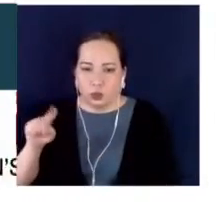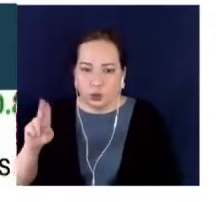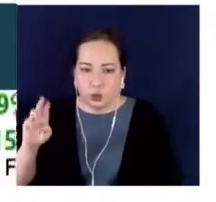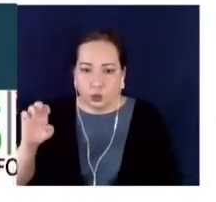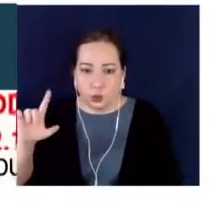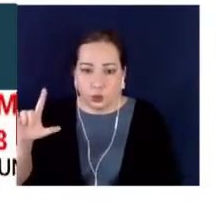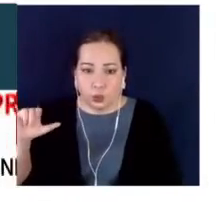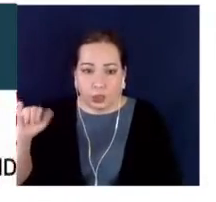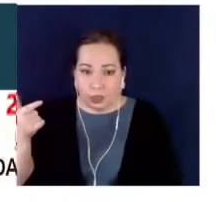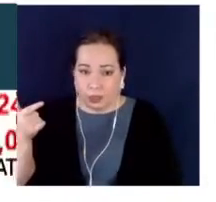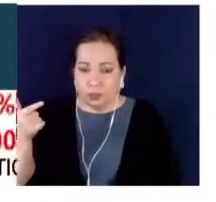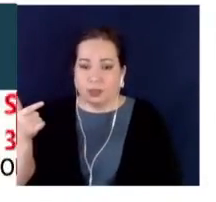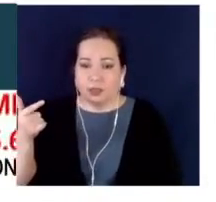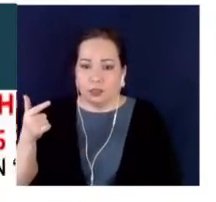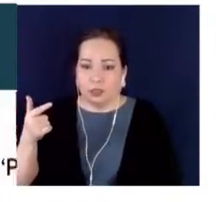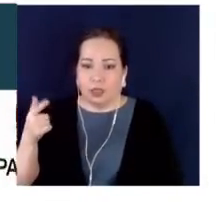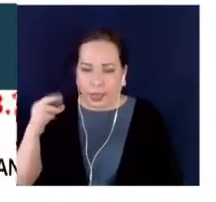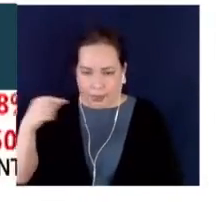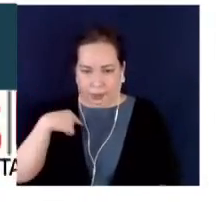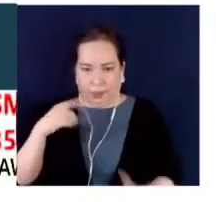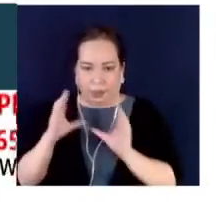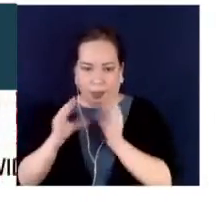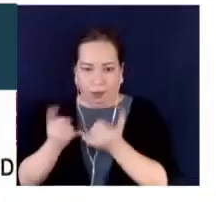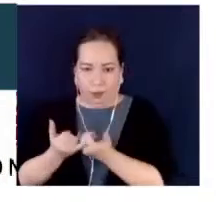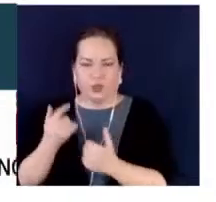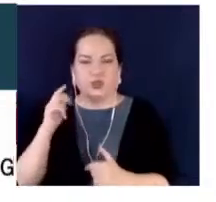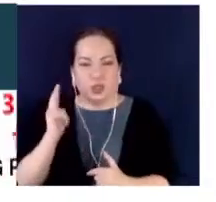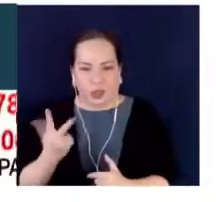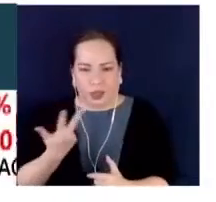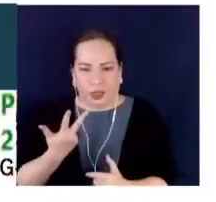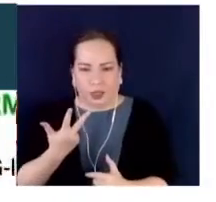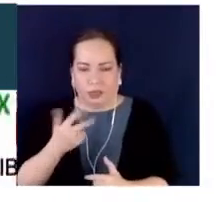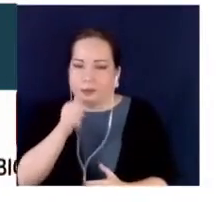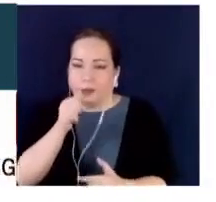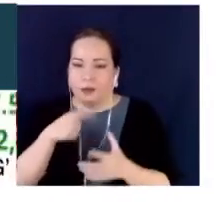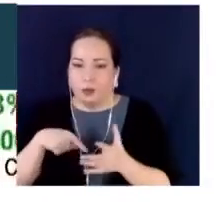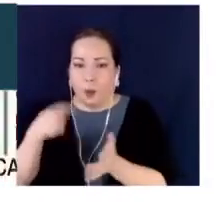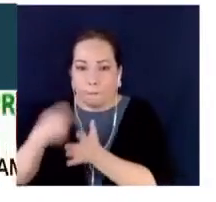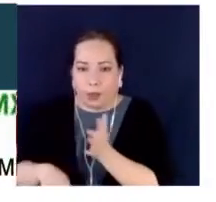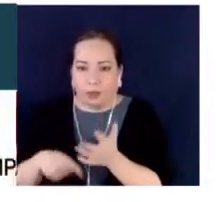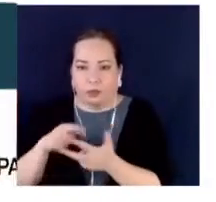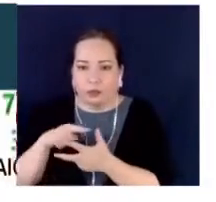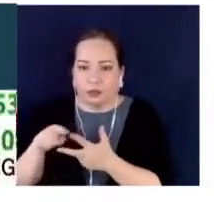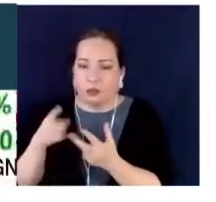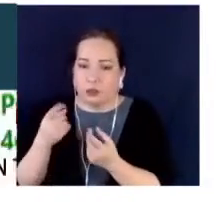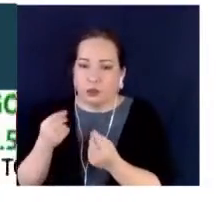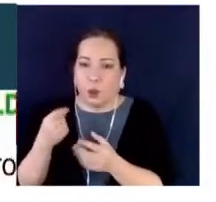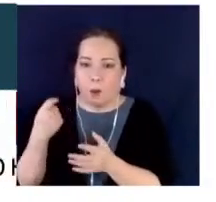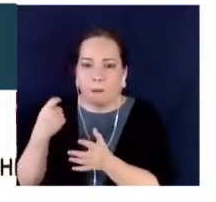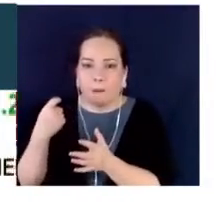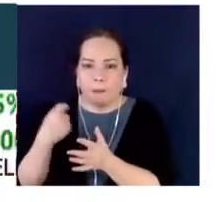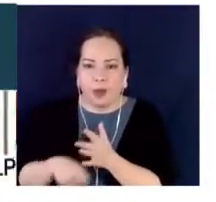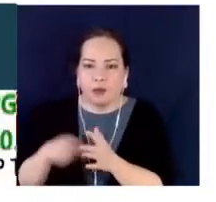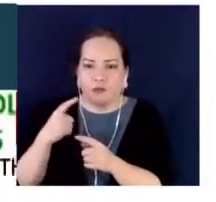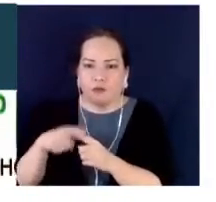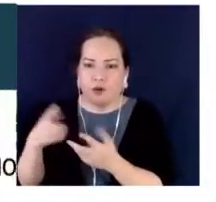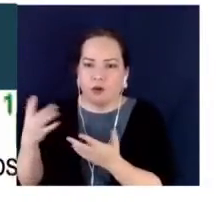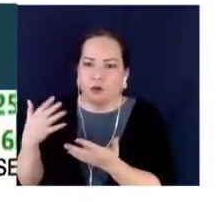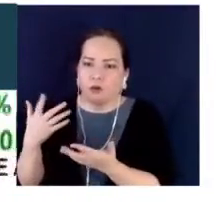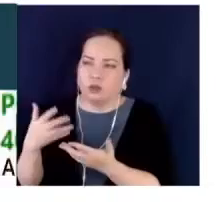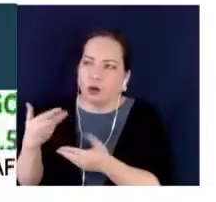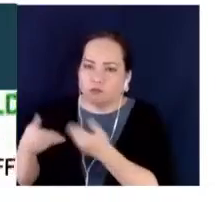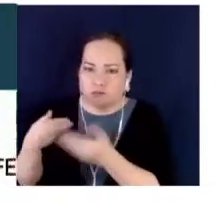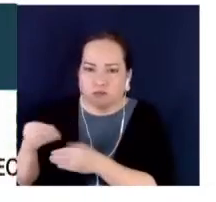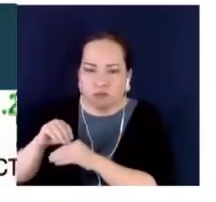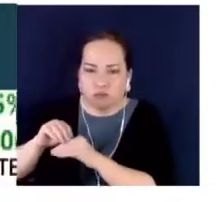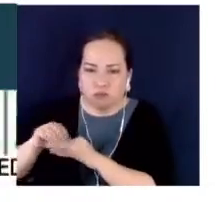logistic provider, and ourselves, being the private sector, who will be paying. So now we're going to pay for the implementation part. No? Mm. In